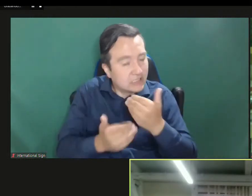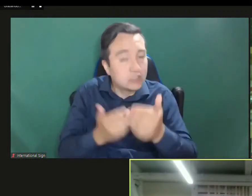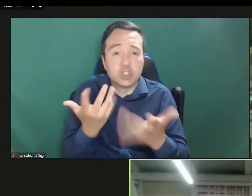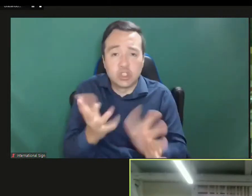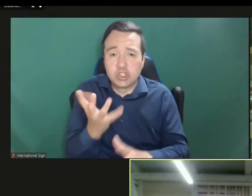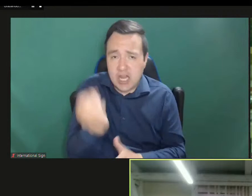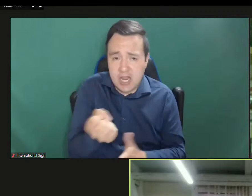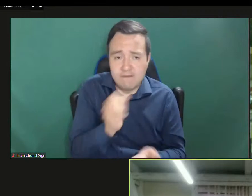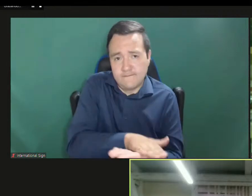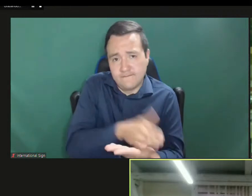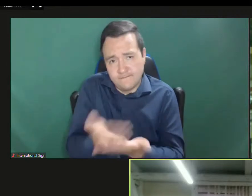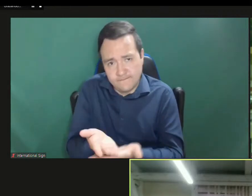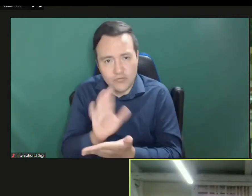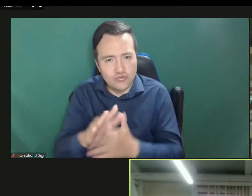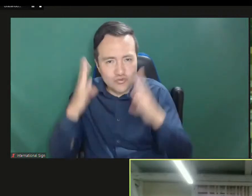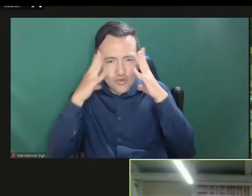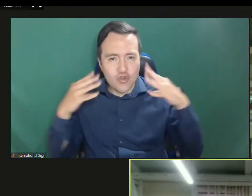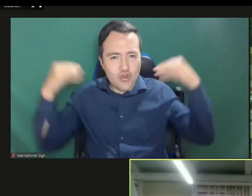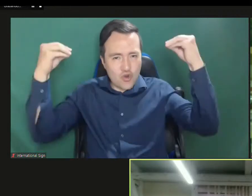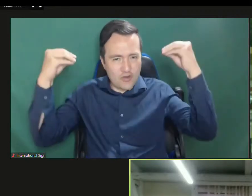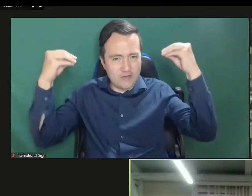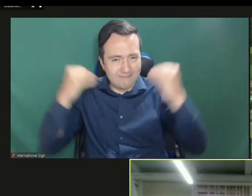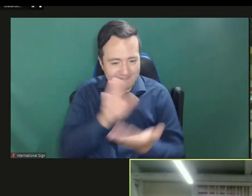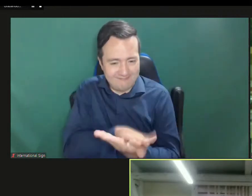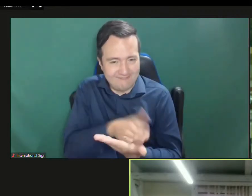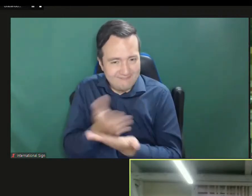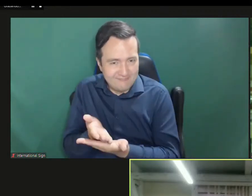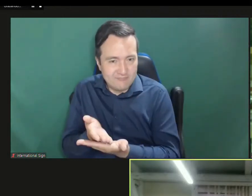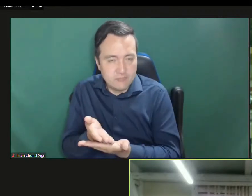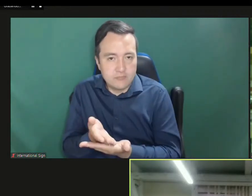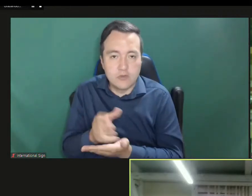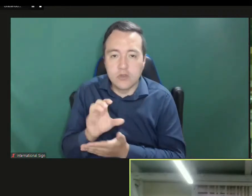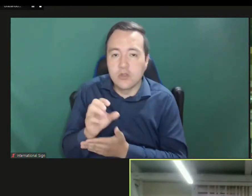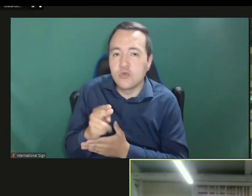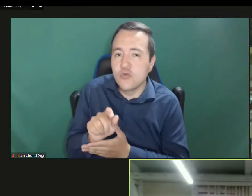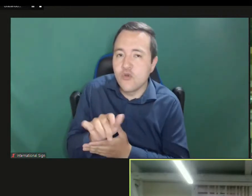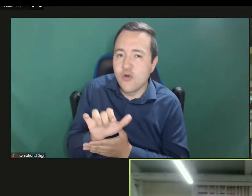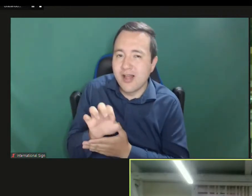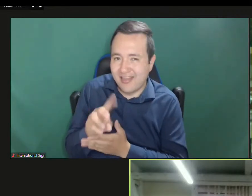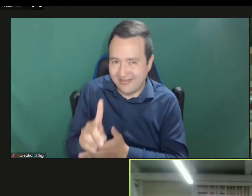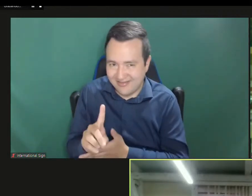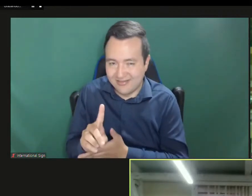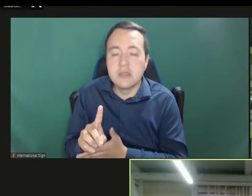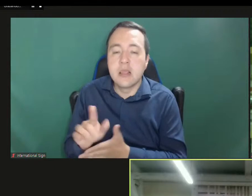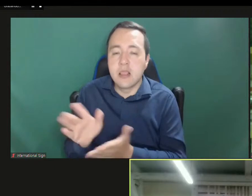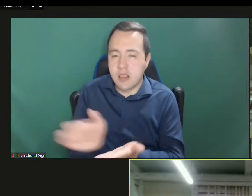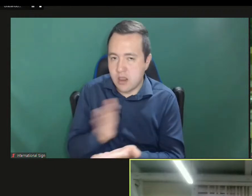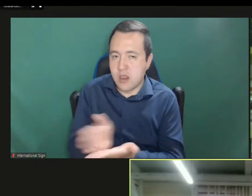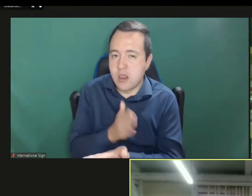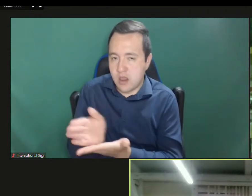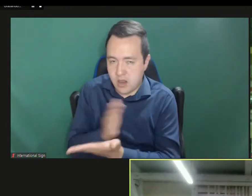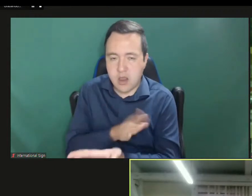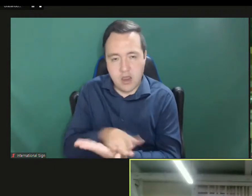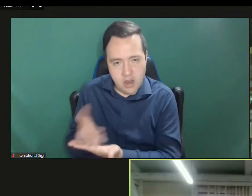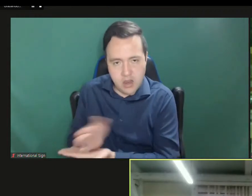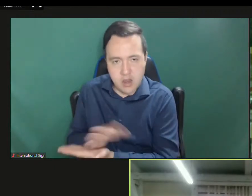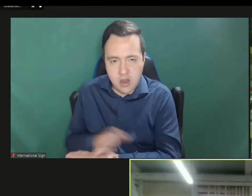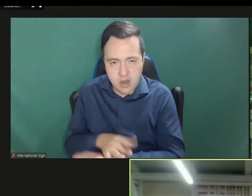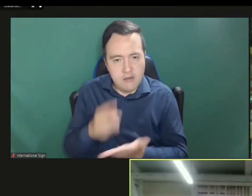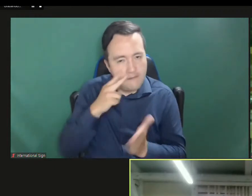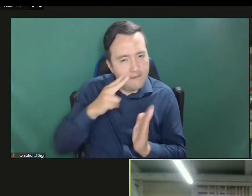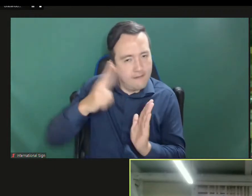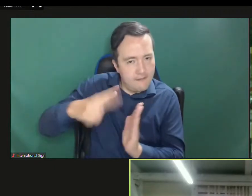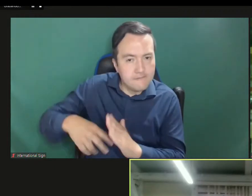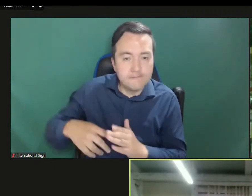ways you can help the elderly and people with NCDs who live with you, NCDs and COVID-19, strengthening